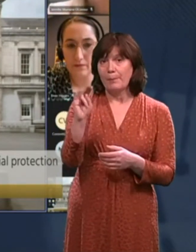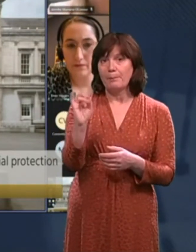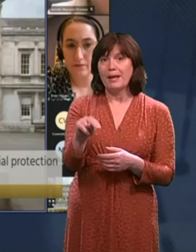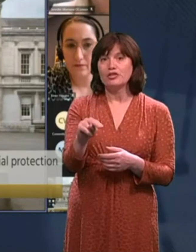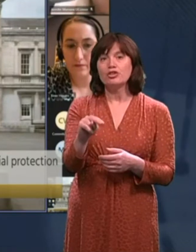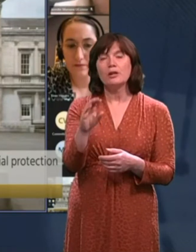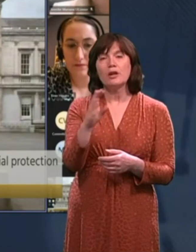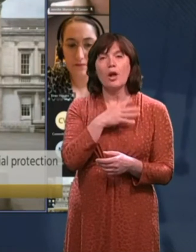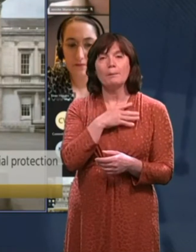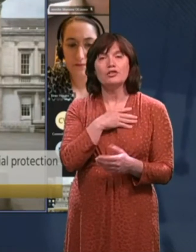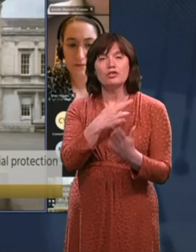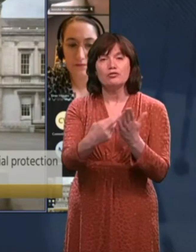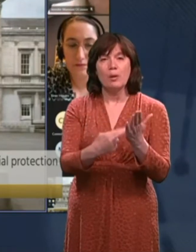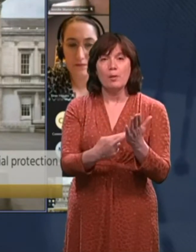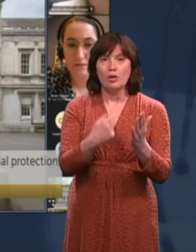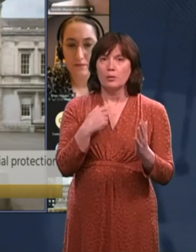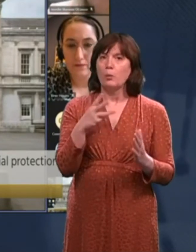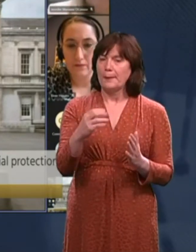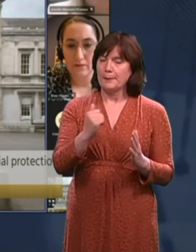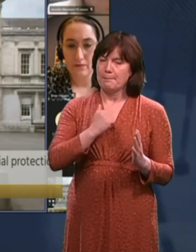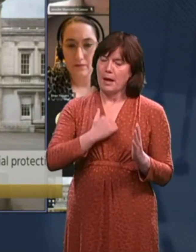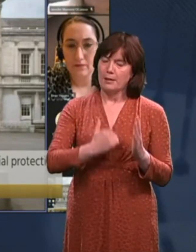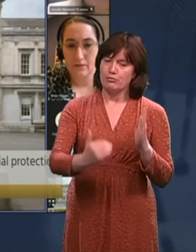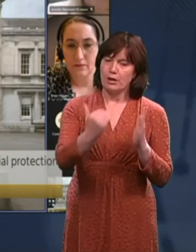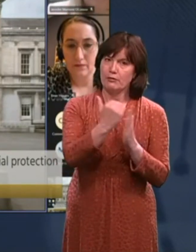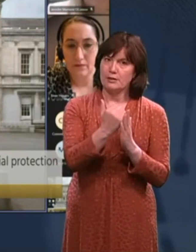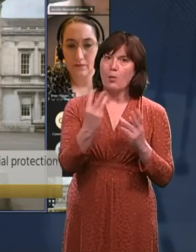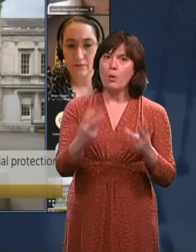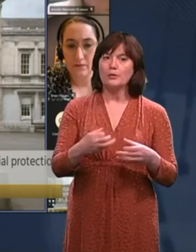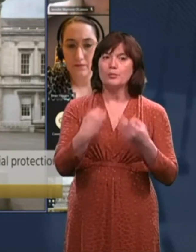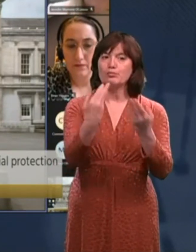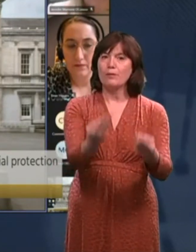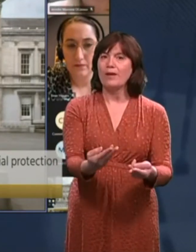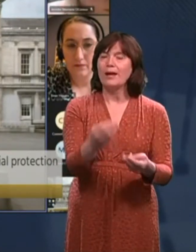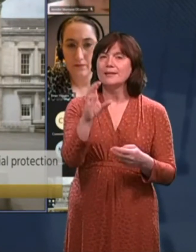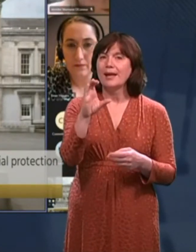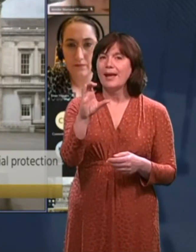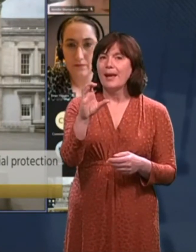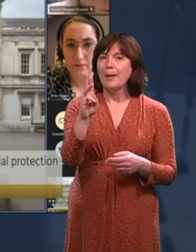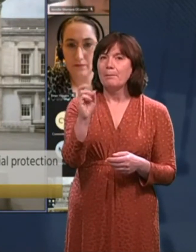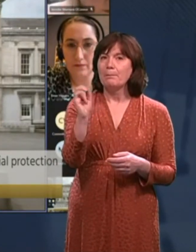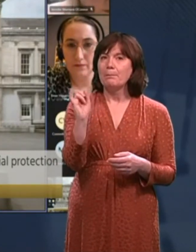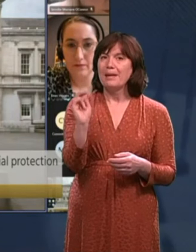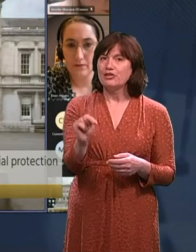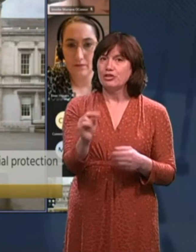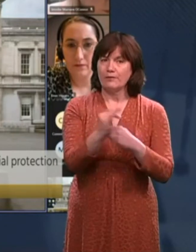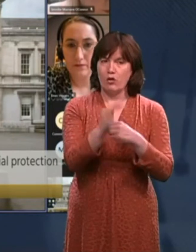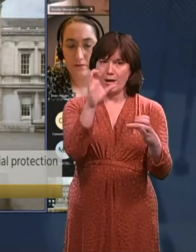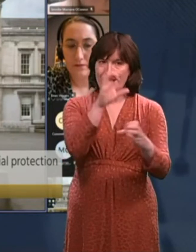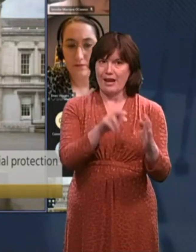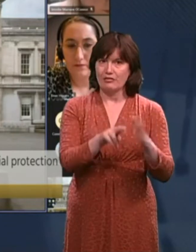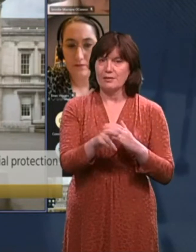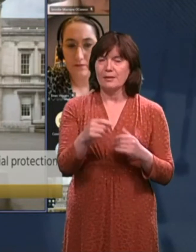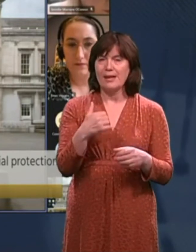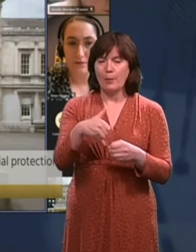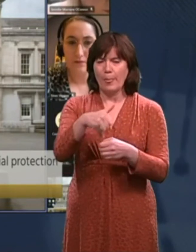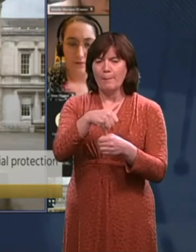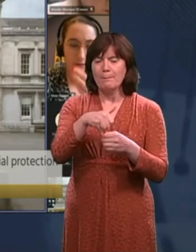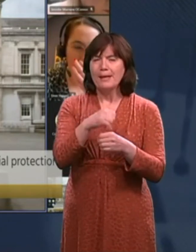it's a priority for me to provide a pension for carers. So that's just one thing. Now, just in terms of the medical